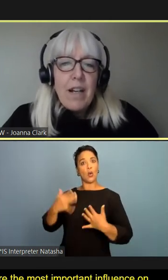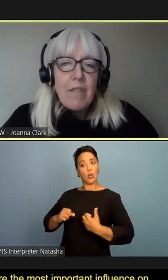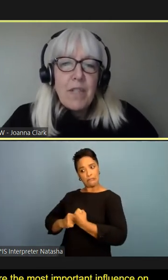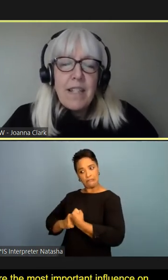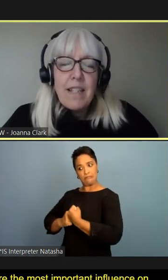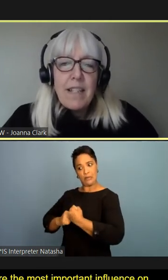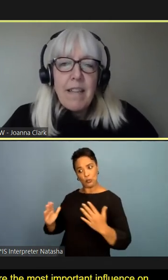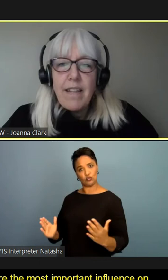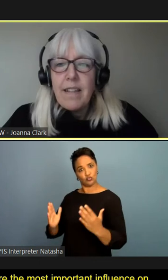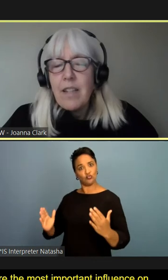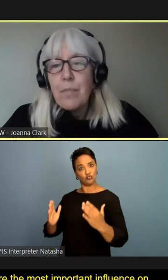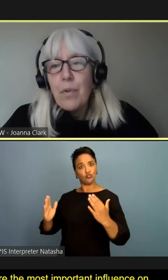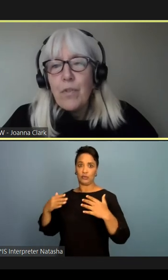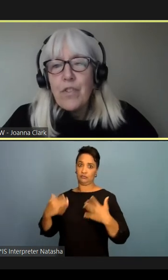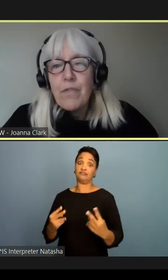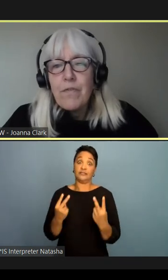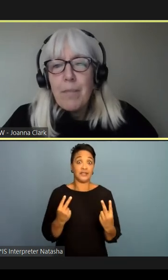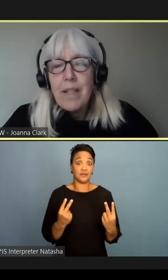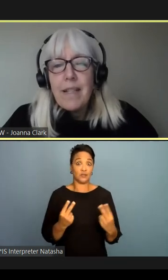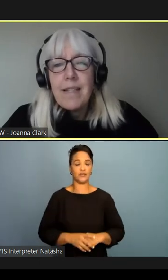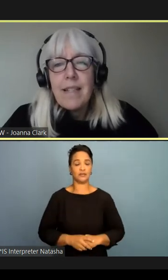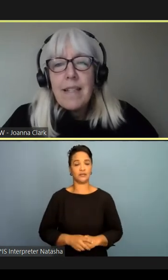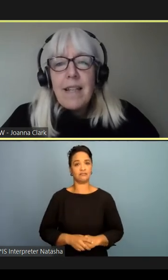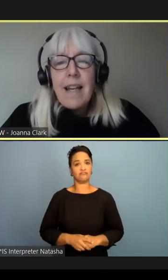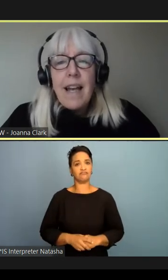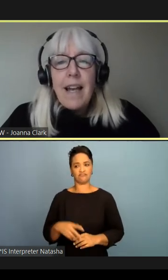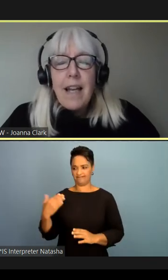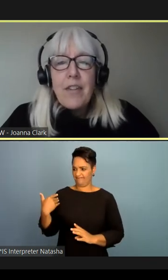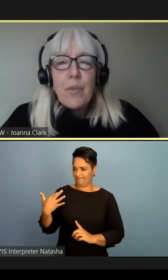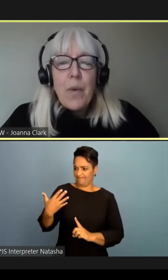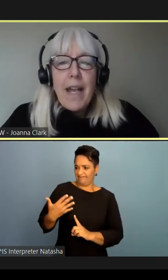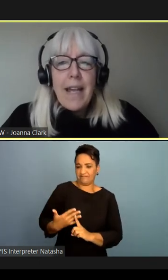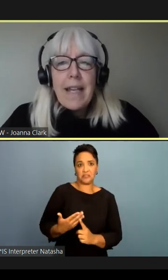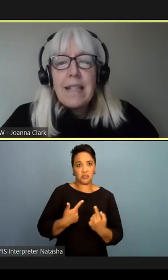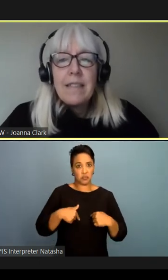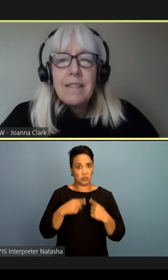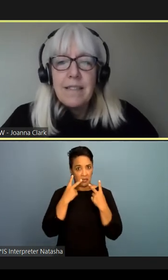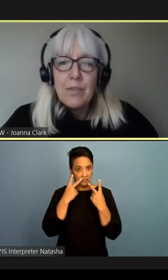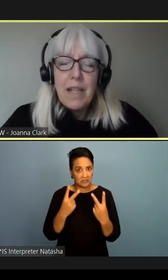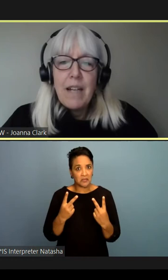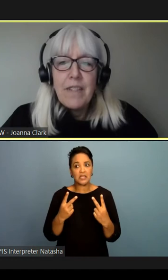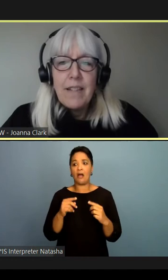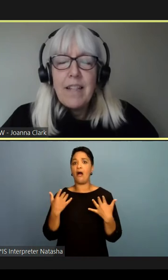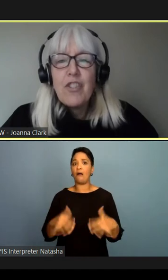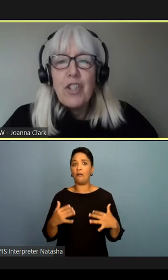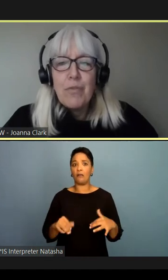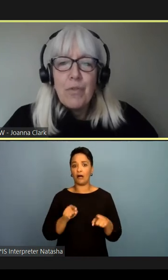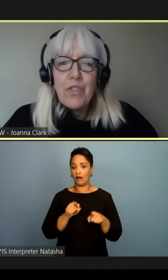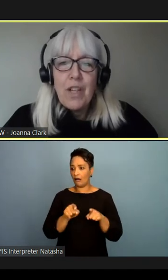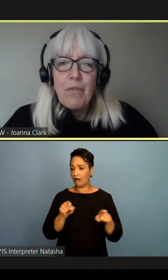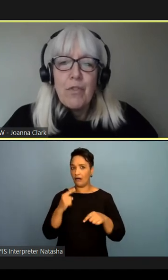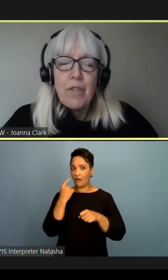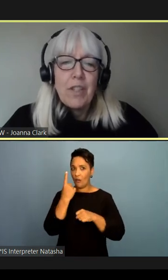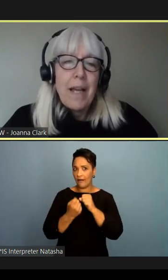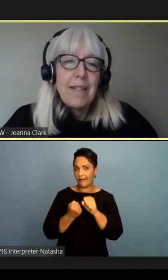never have we seen, I think, the importance of families in the way that we have in the last year or